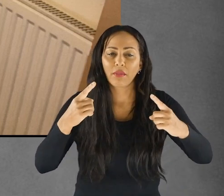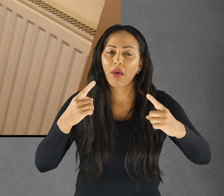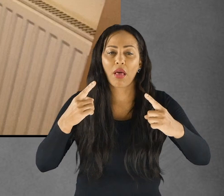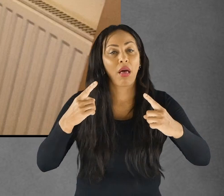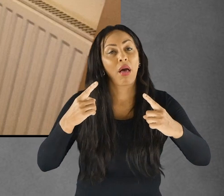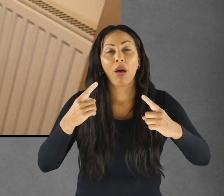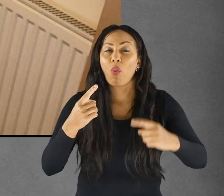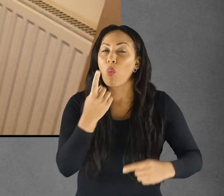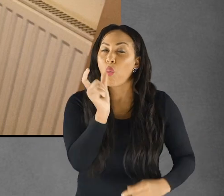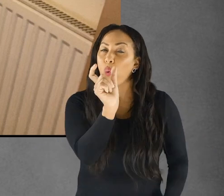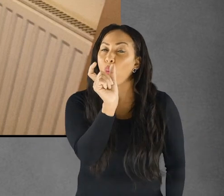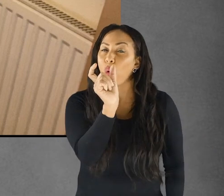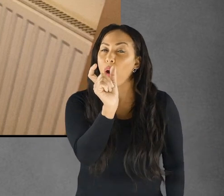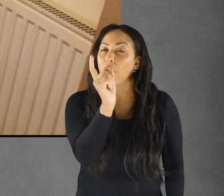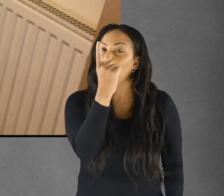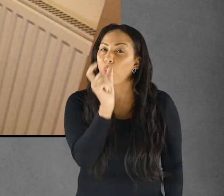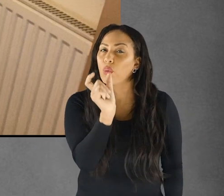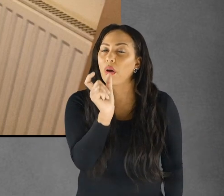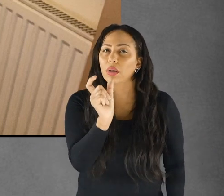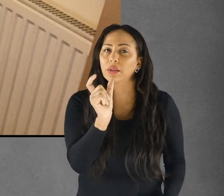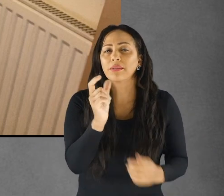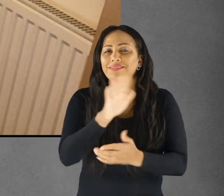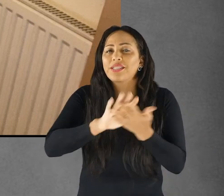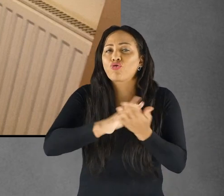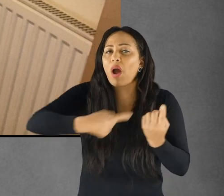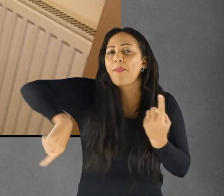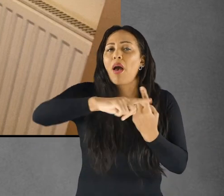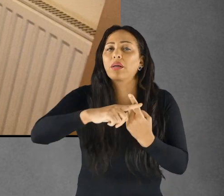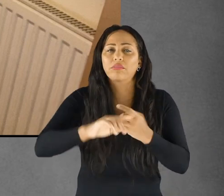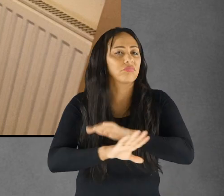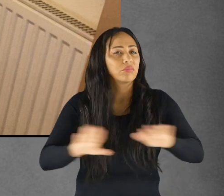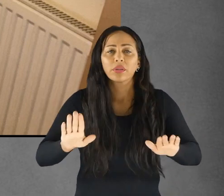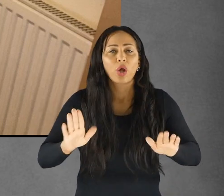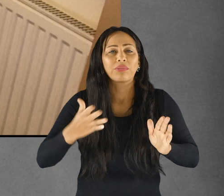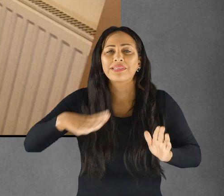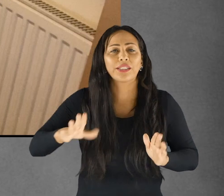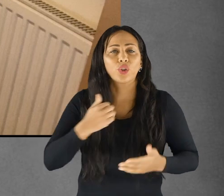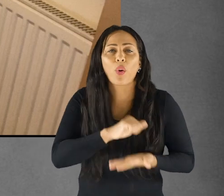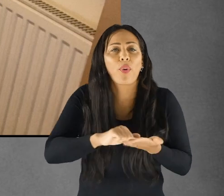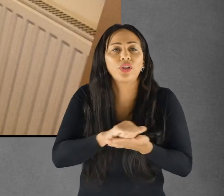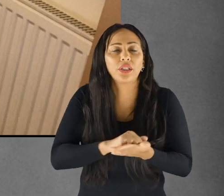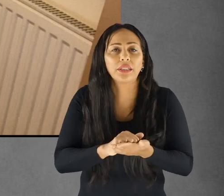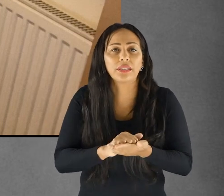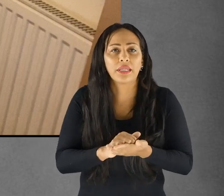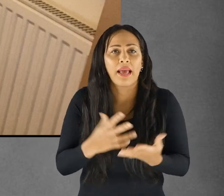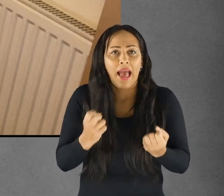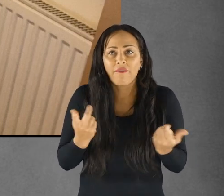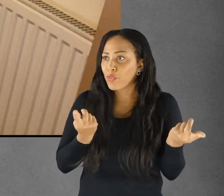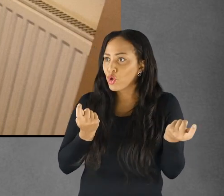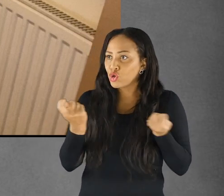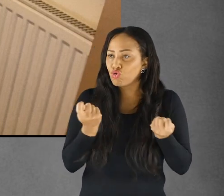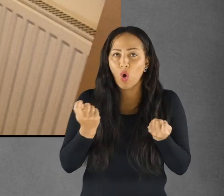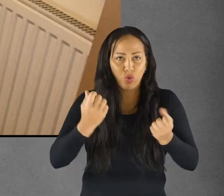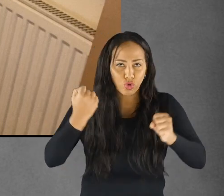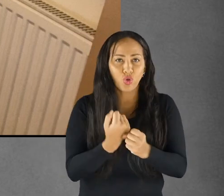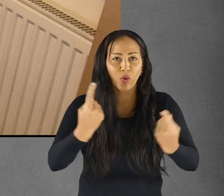Looking at the Onyx mission statement, one of the most striking words that describes us is unapologetics.